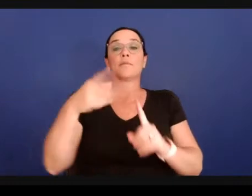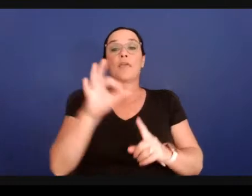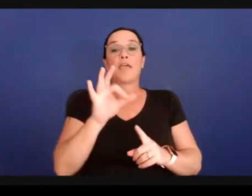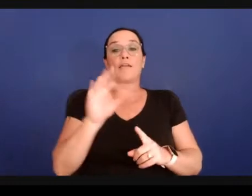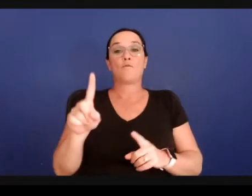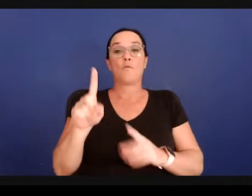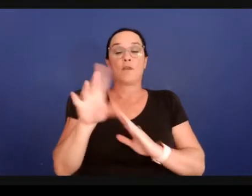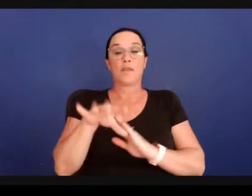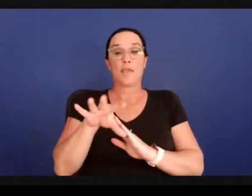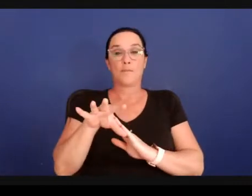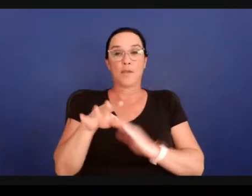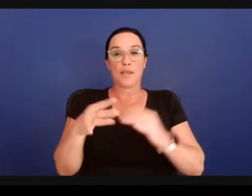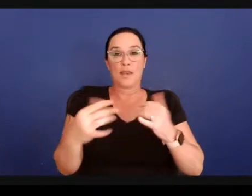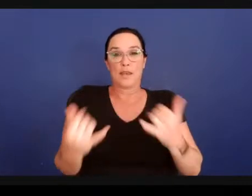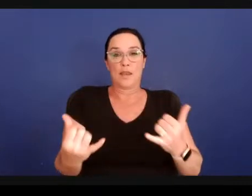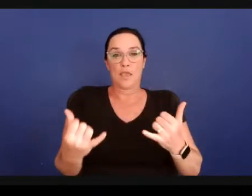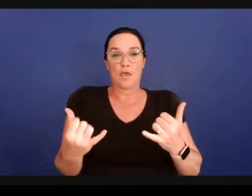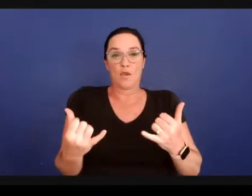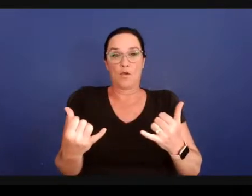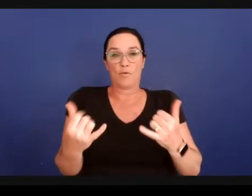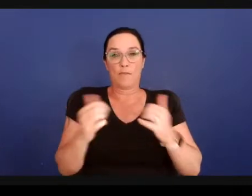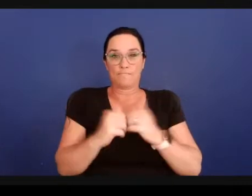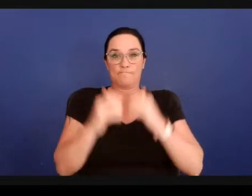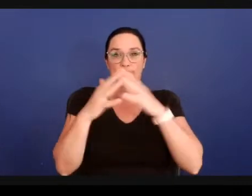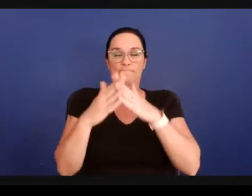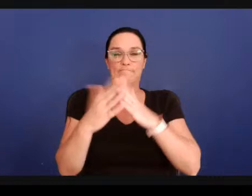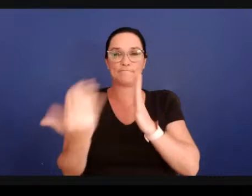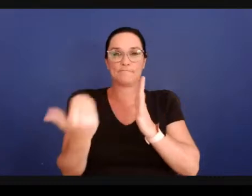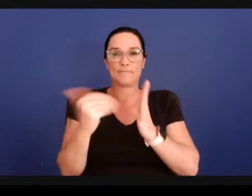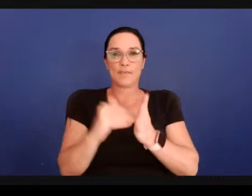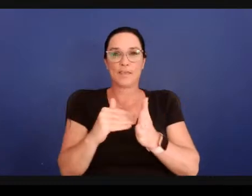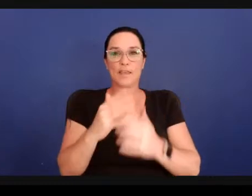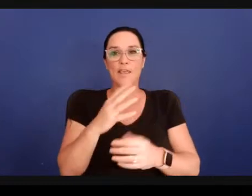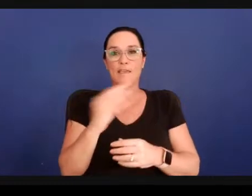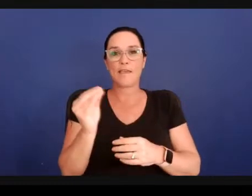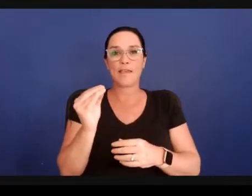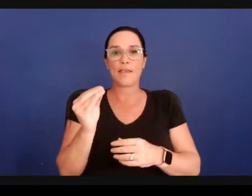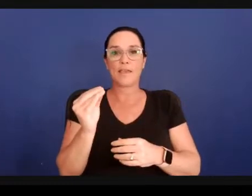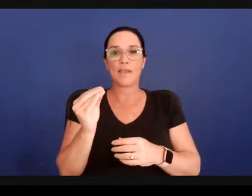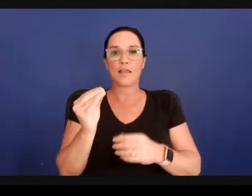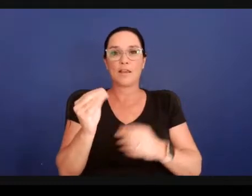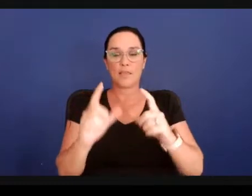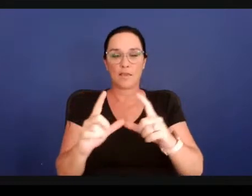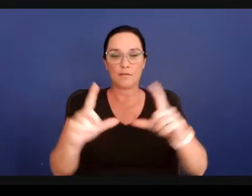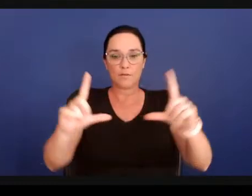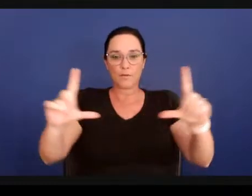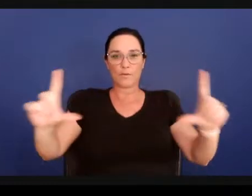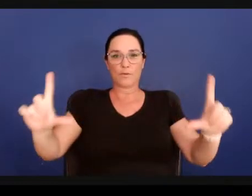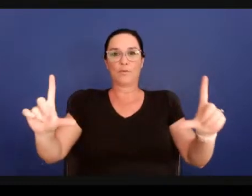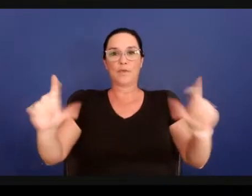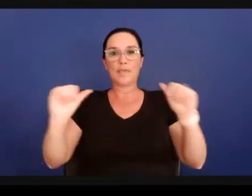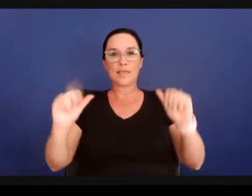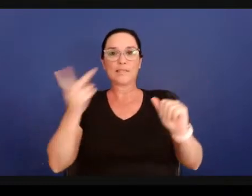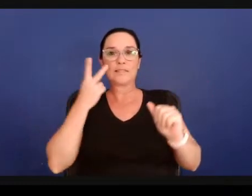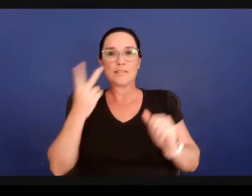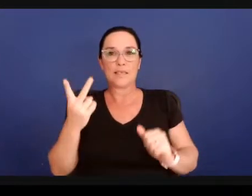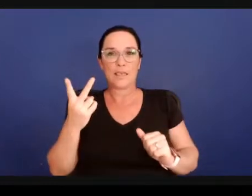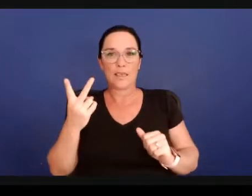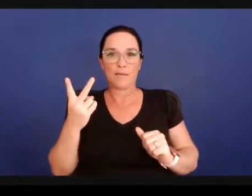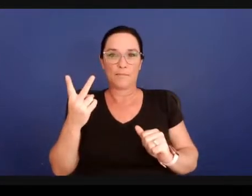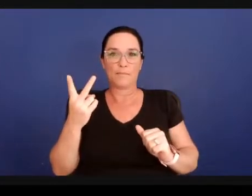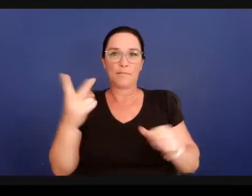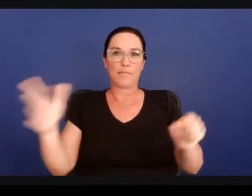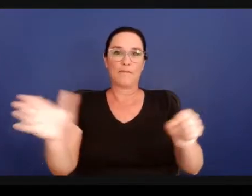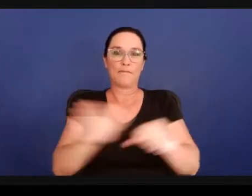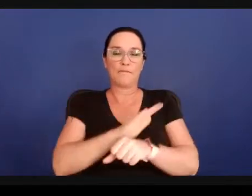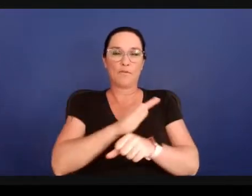have now the camera has been restored and it's been widened with its view here, so we can actually see the